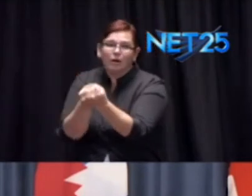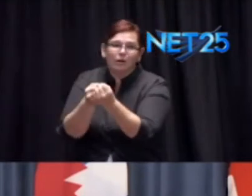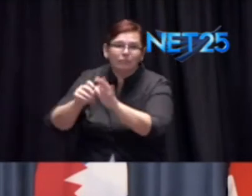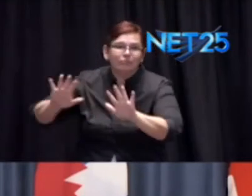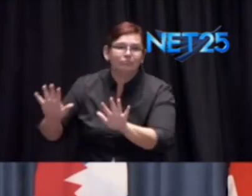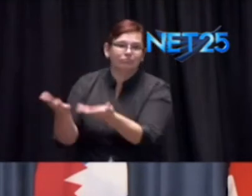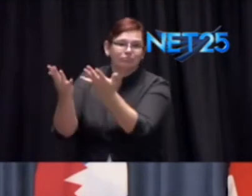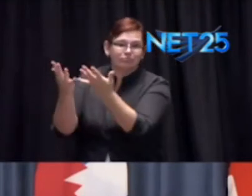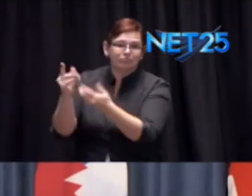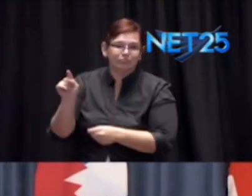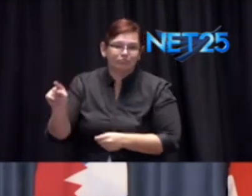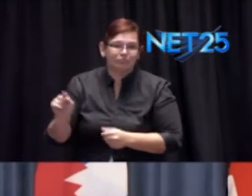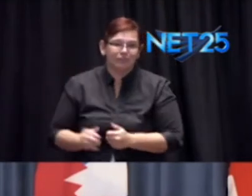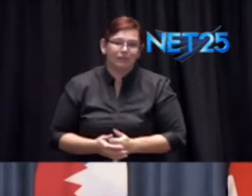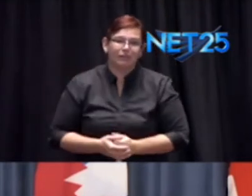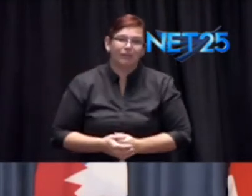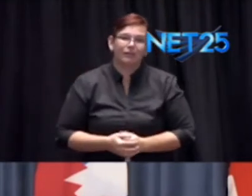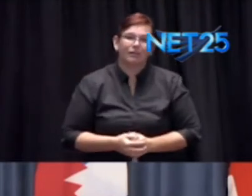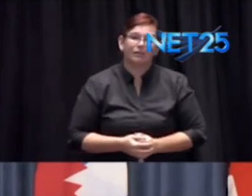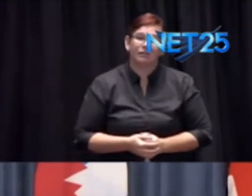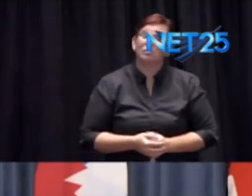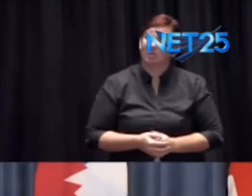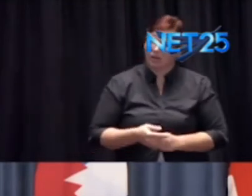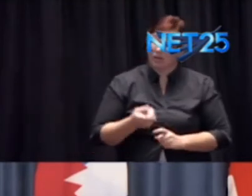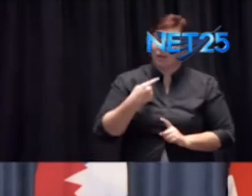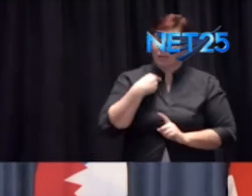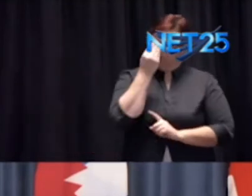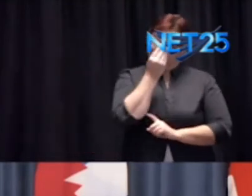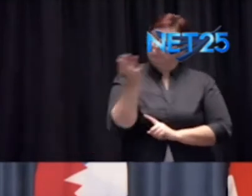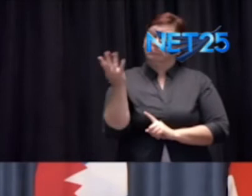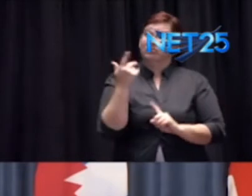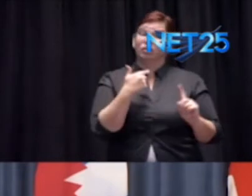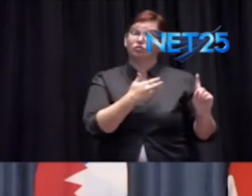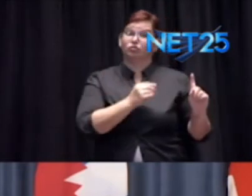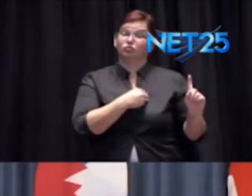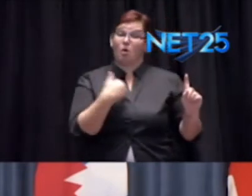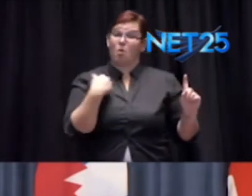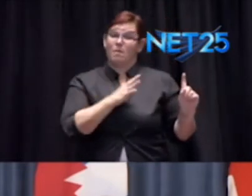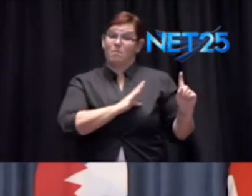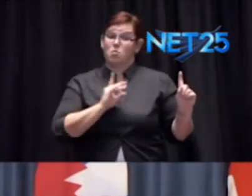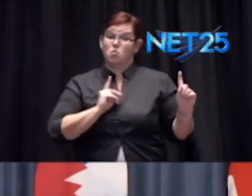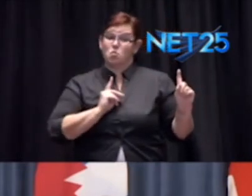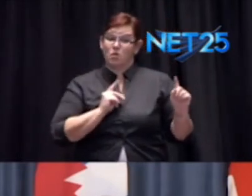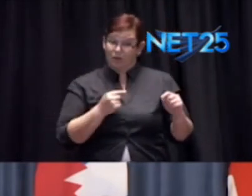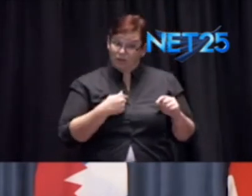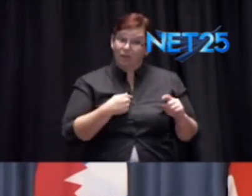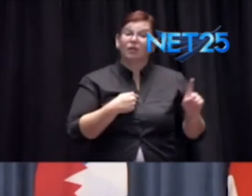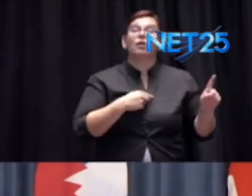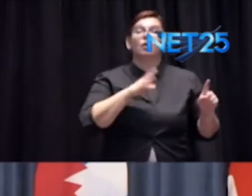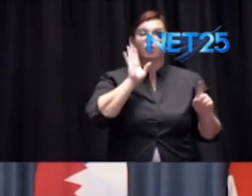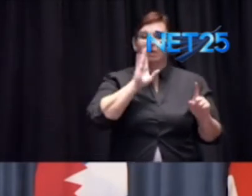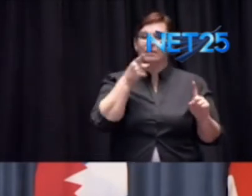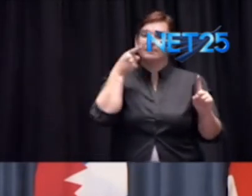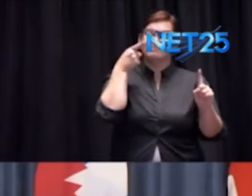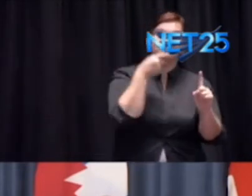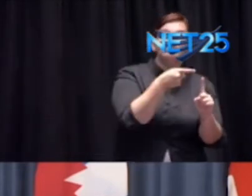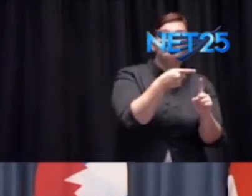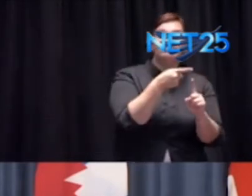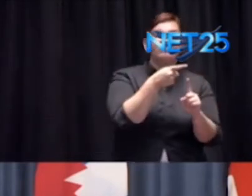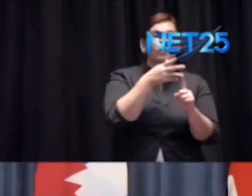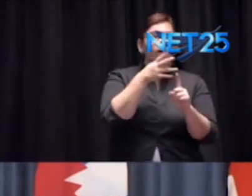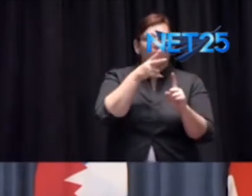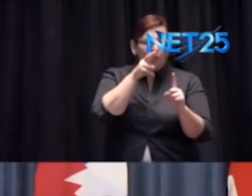board, of which I am a member, a new plan that he's implementing now, which includes reallocating specific resources to help get at guns